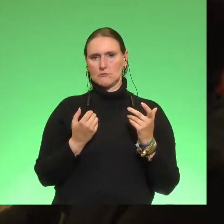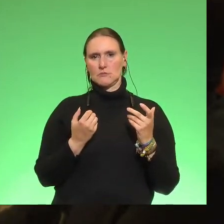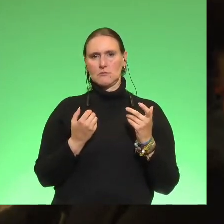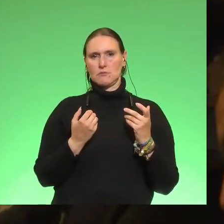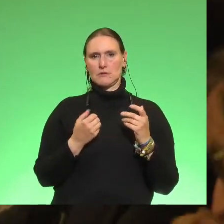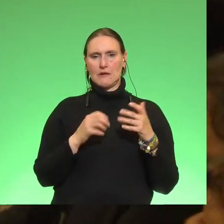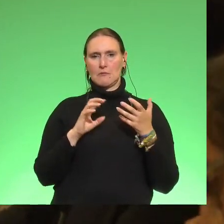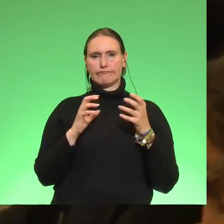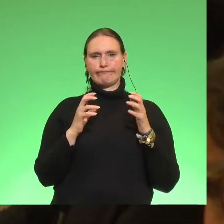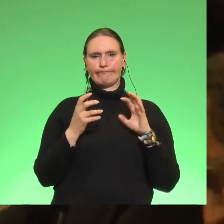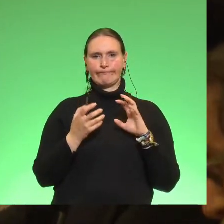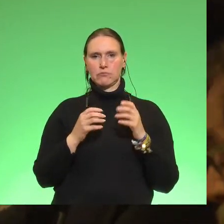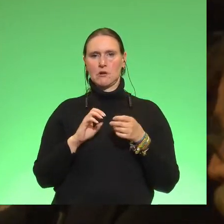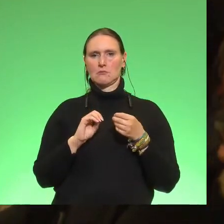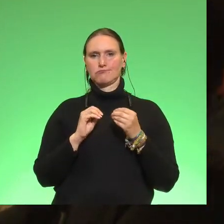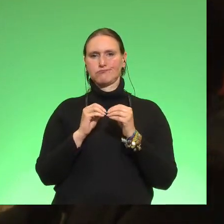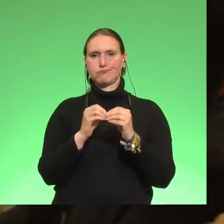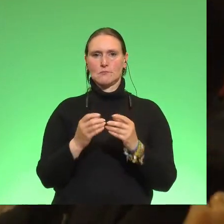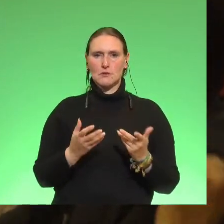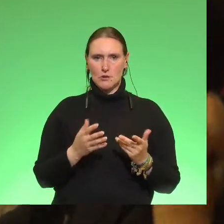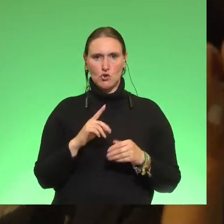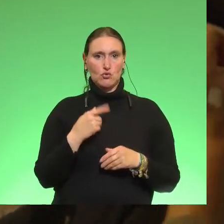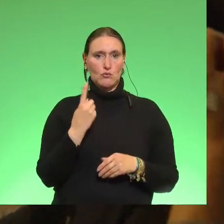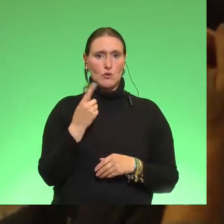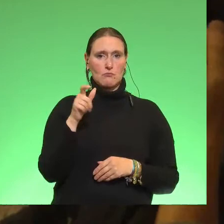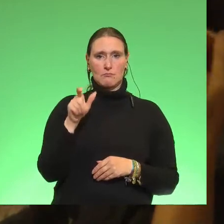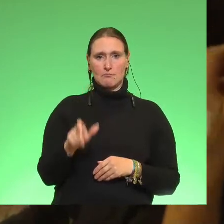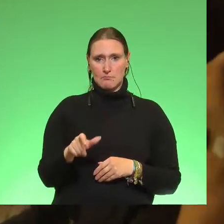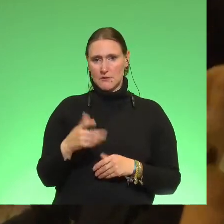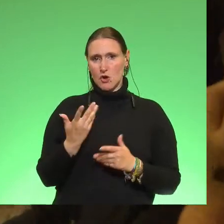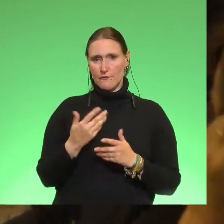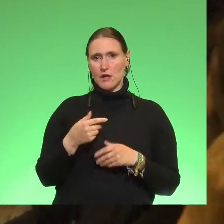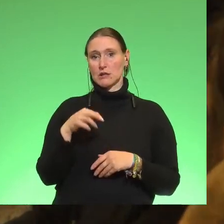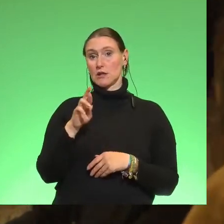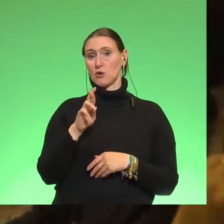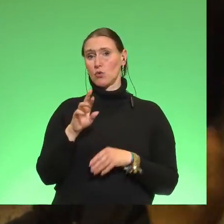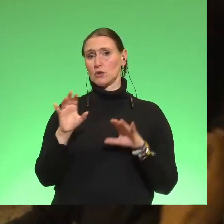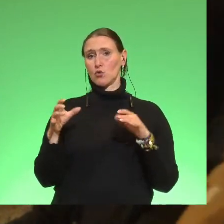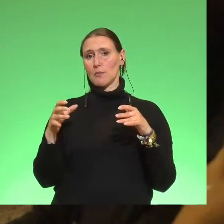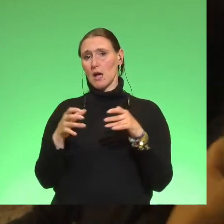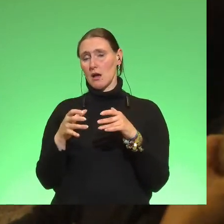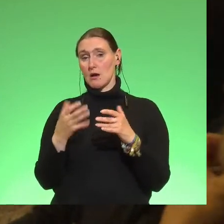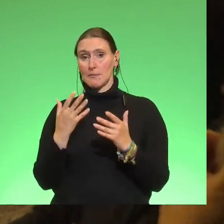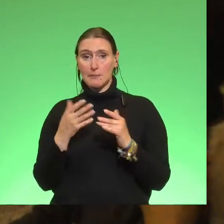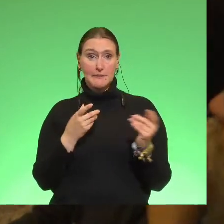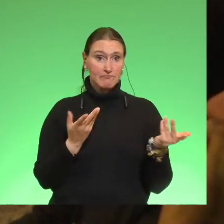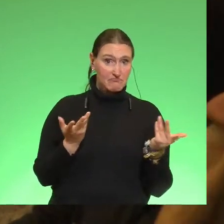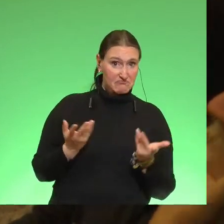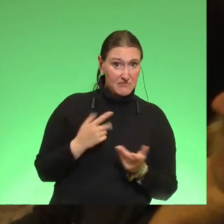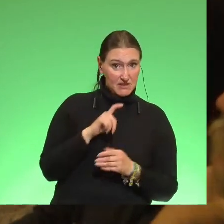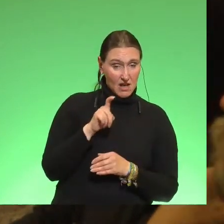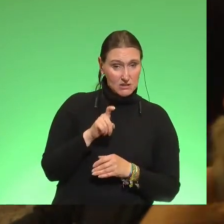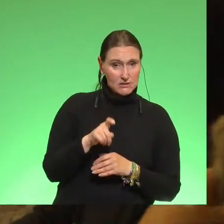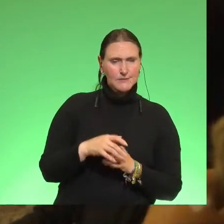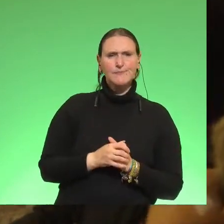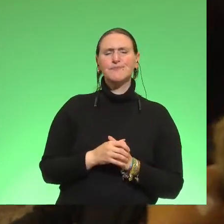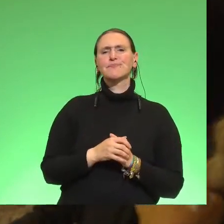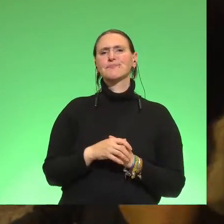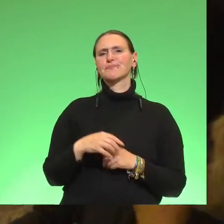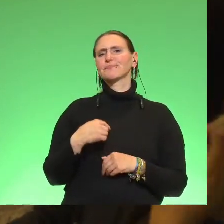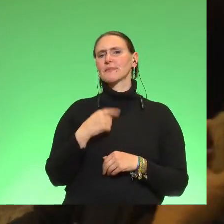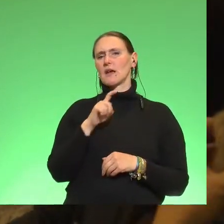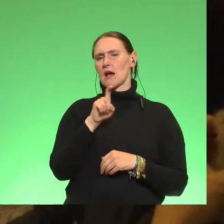also the people of One Gruppe, how do you see that what I wanted to ask is